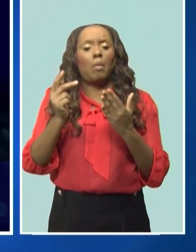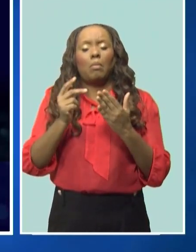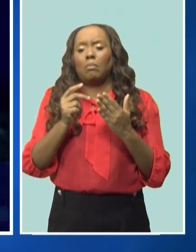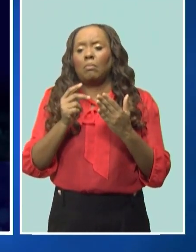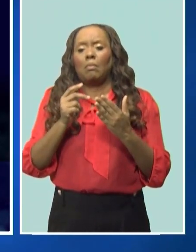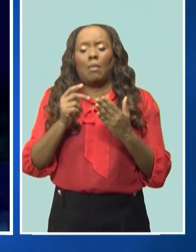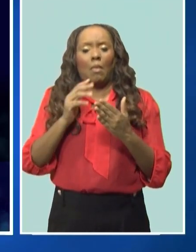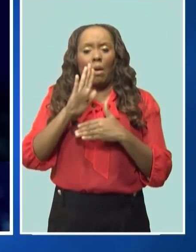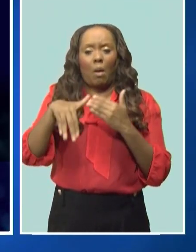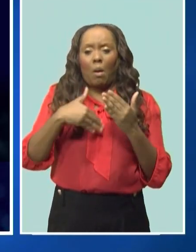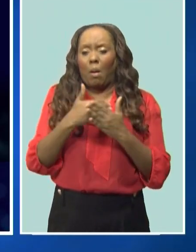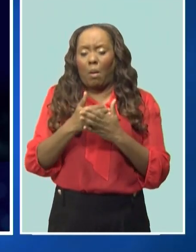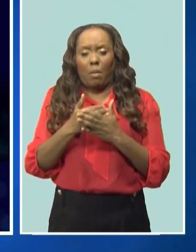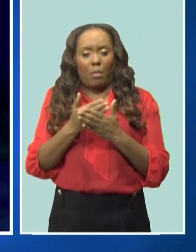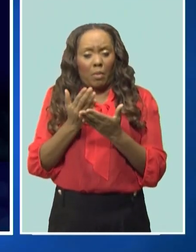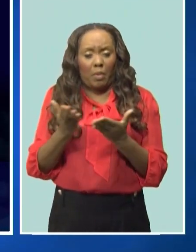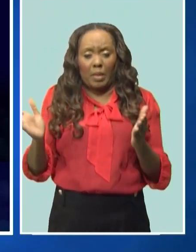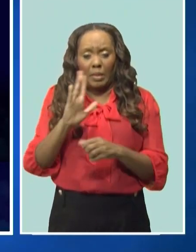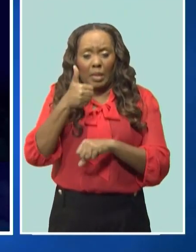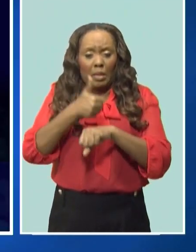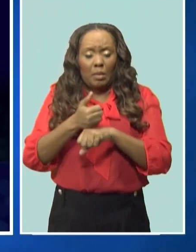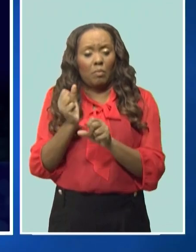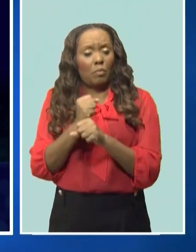to keep Barbadians and keep Barbados safe.